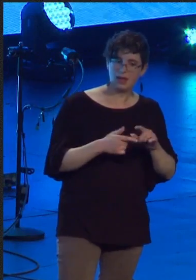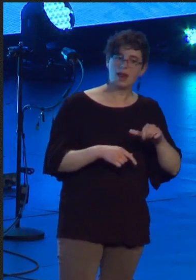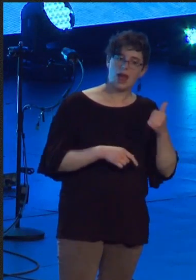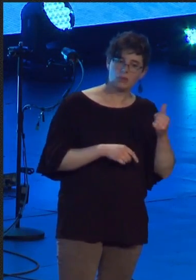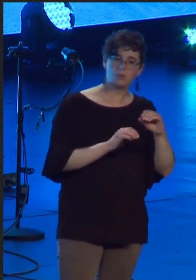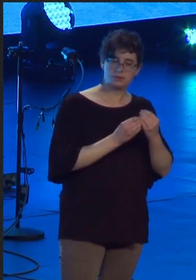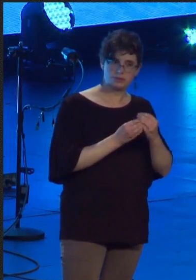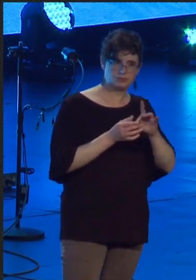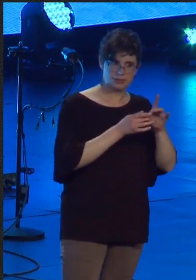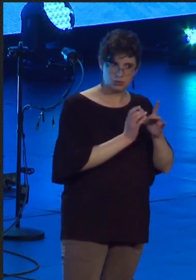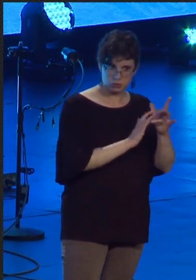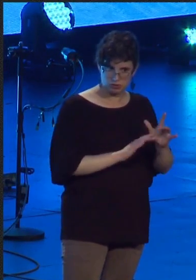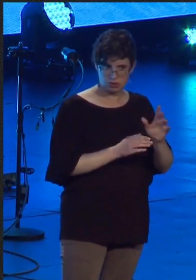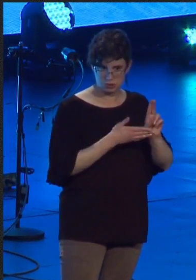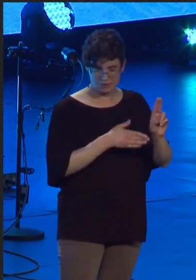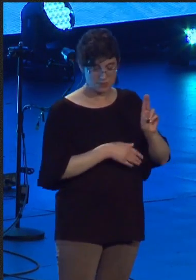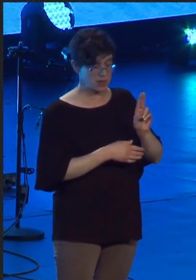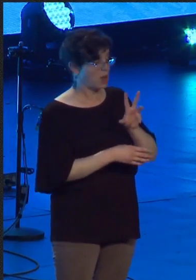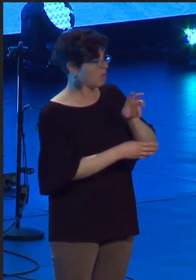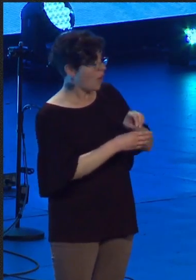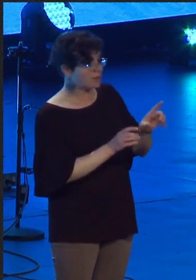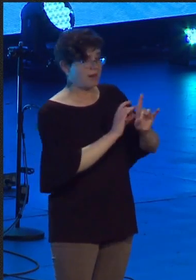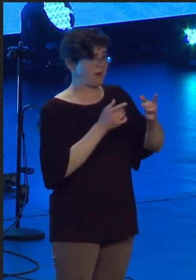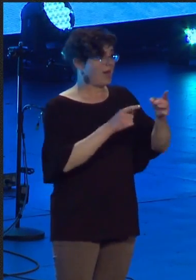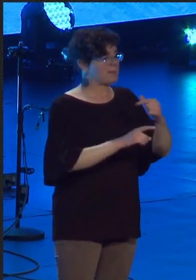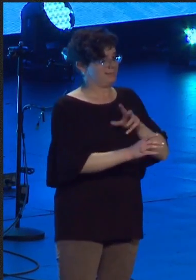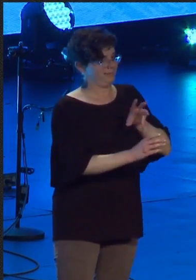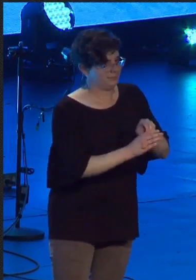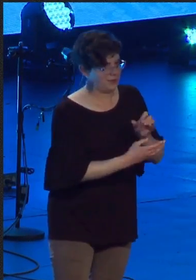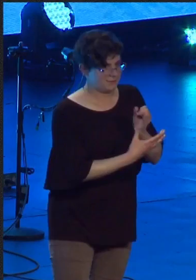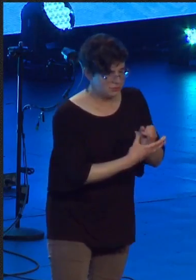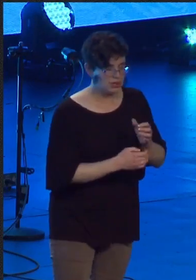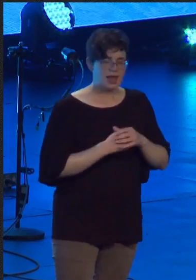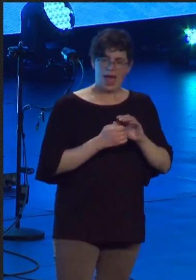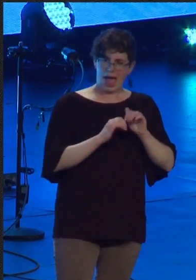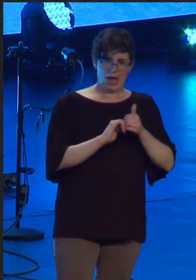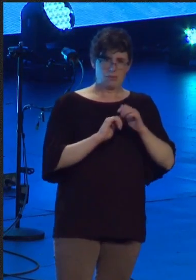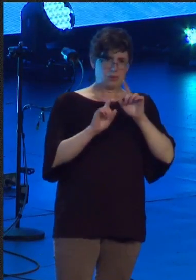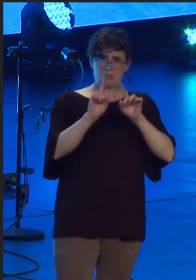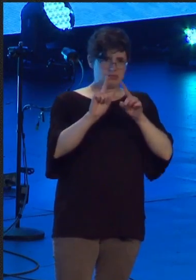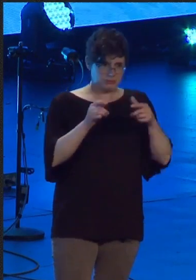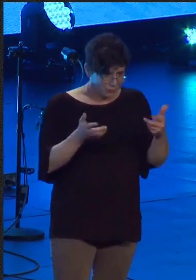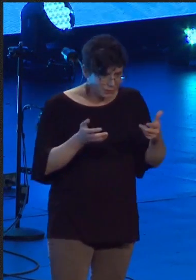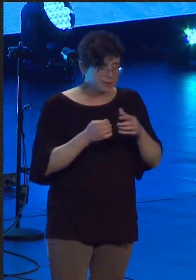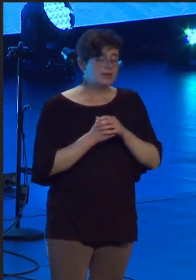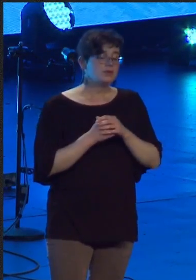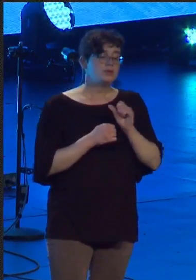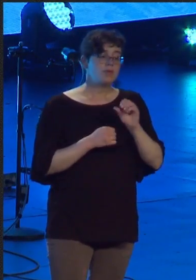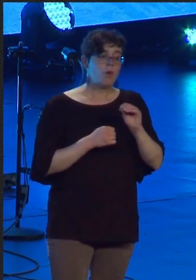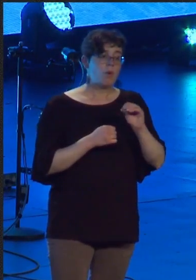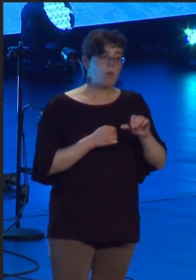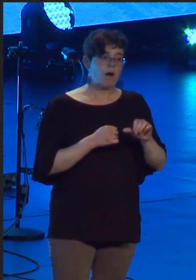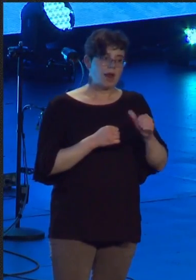university of crisis intervention, helping organizations figure out what's our mission and how do we get at that and how do we drive that. And one of the other